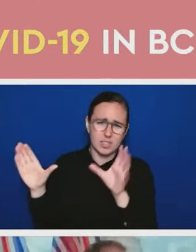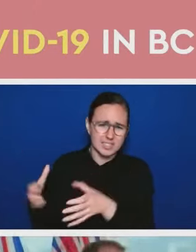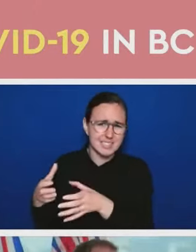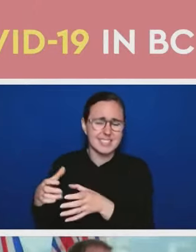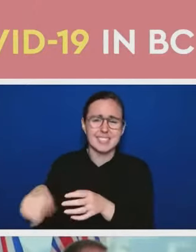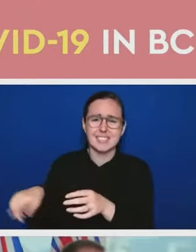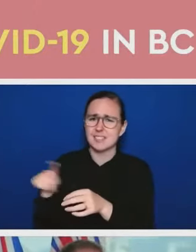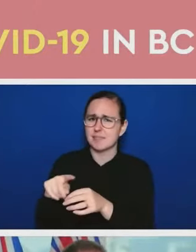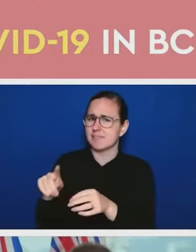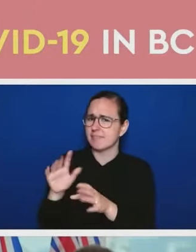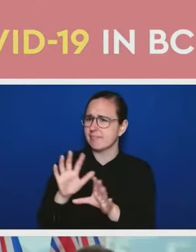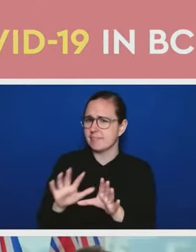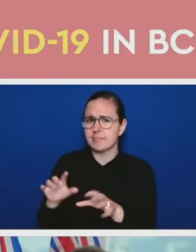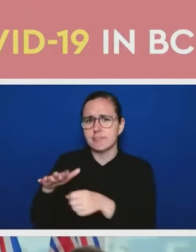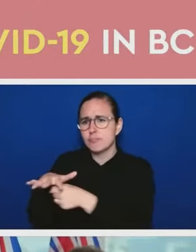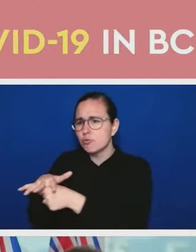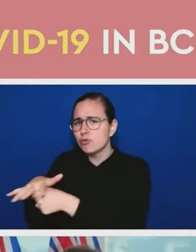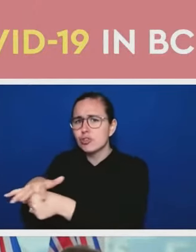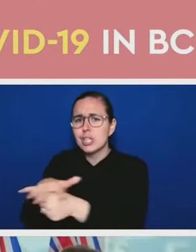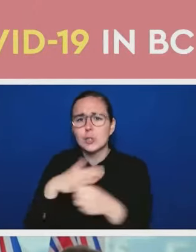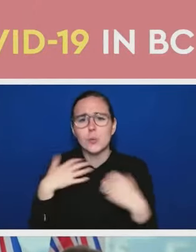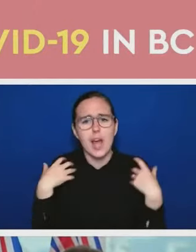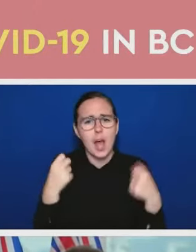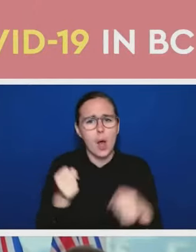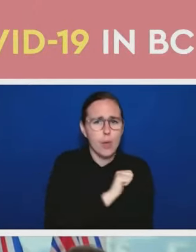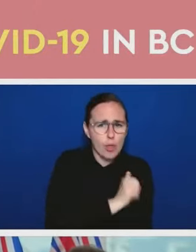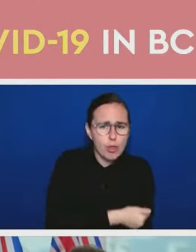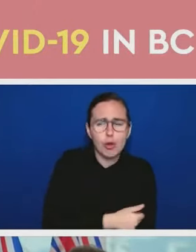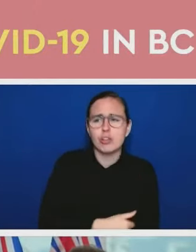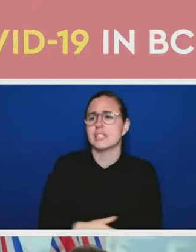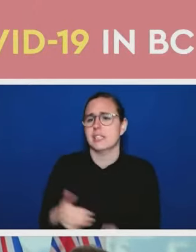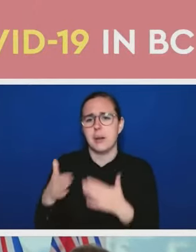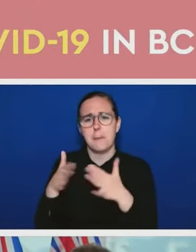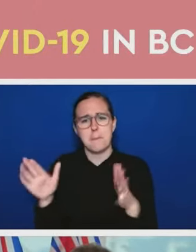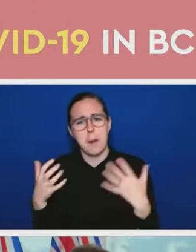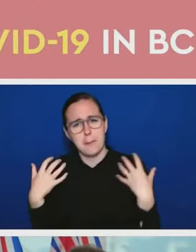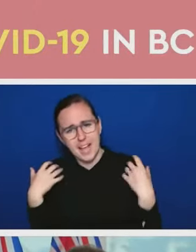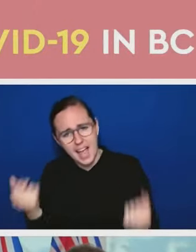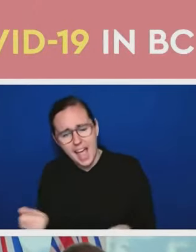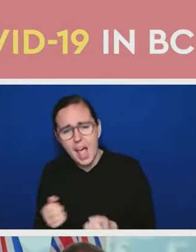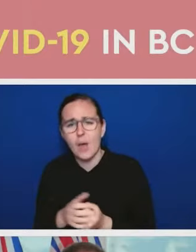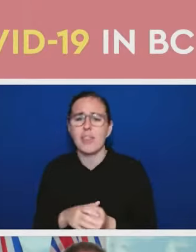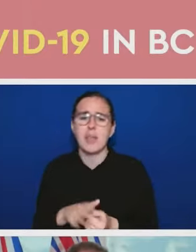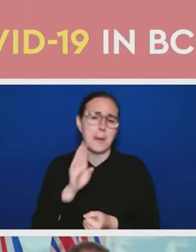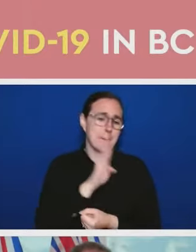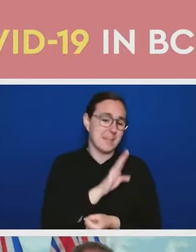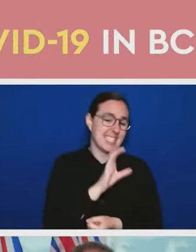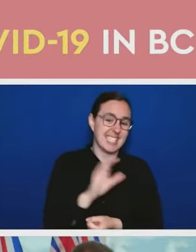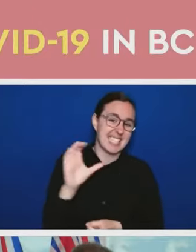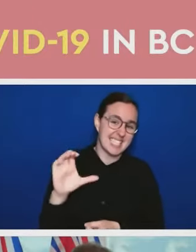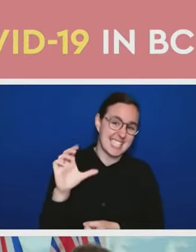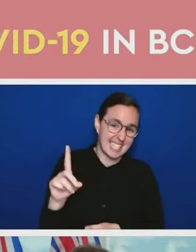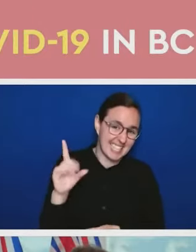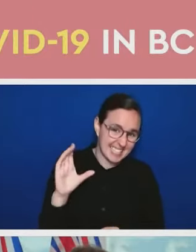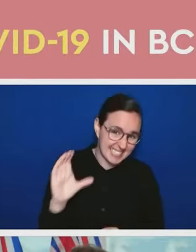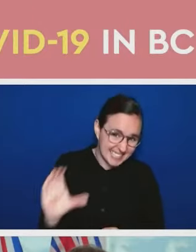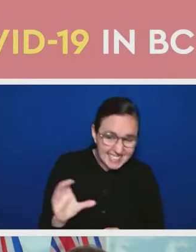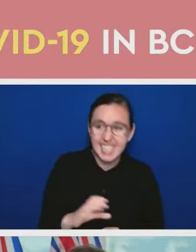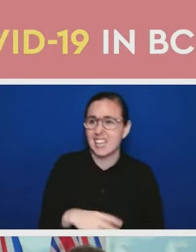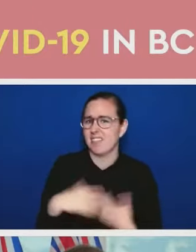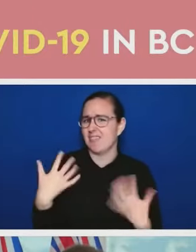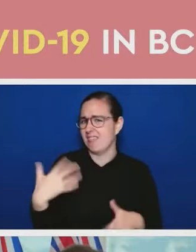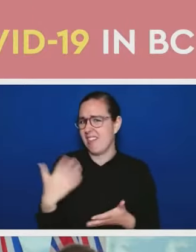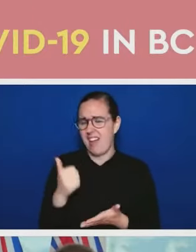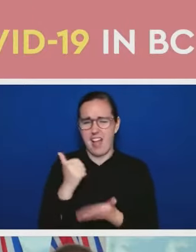and public health, and the teams at the BC CDC who assist us extraordinarily in our task of planning